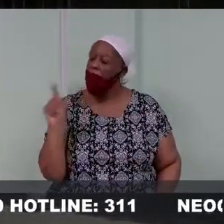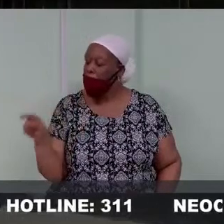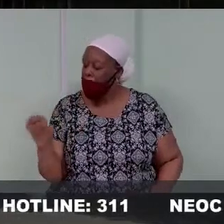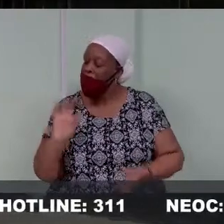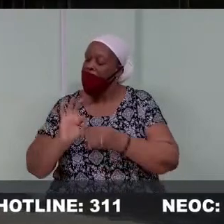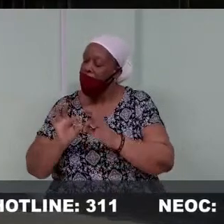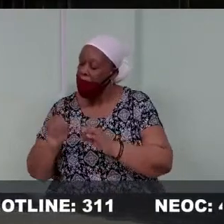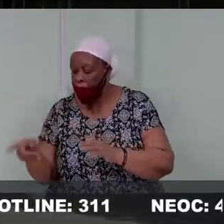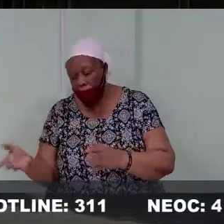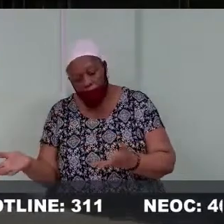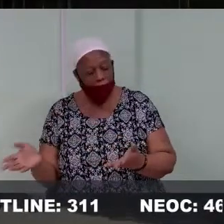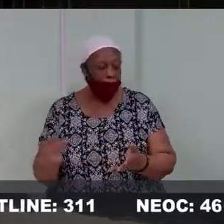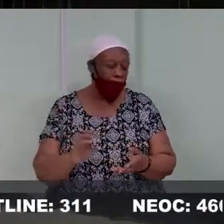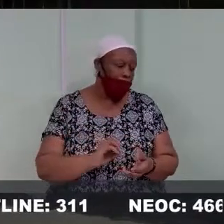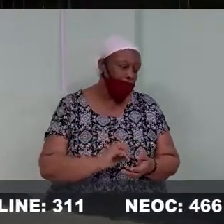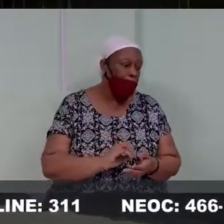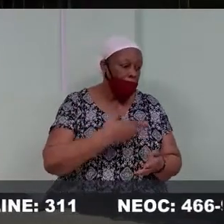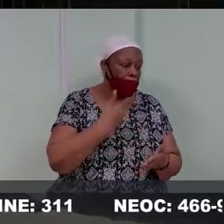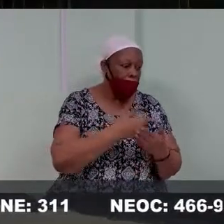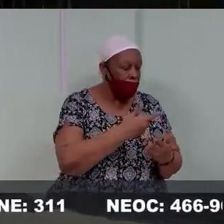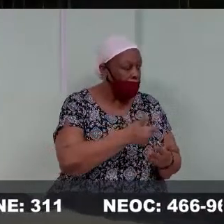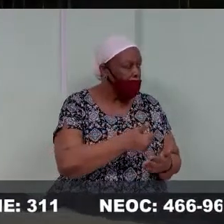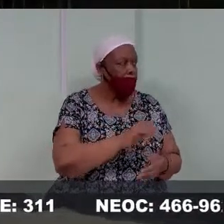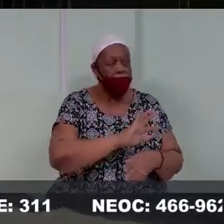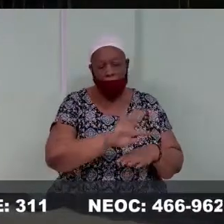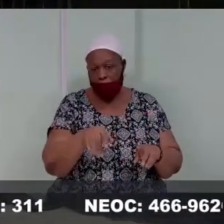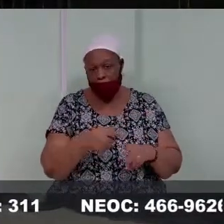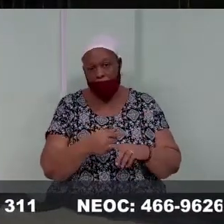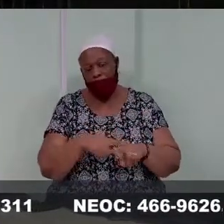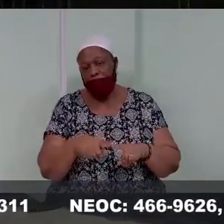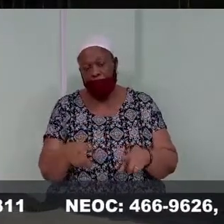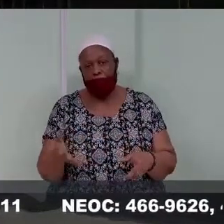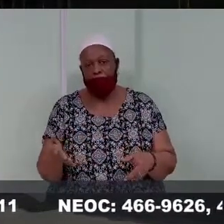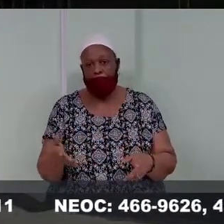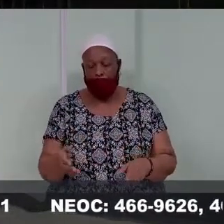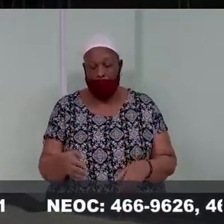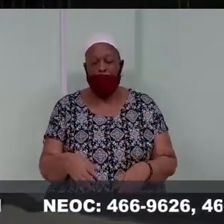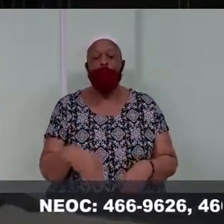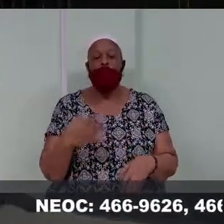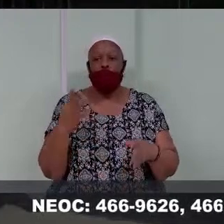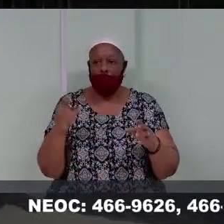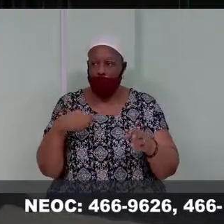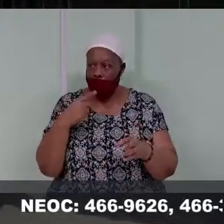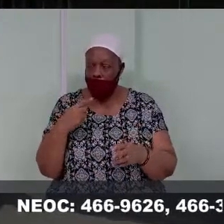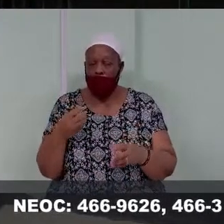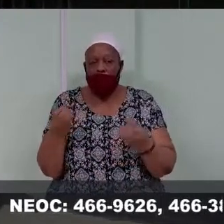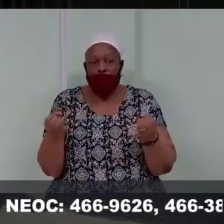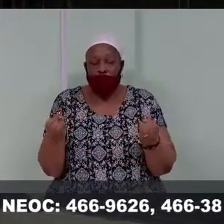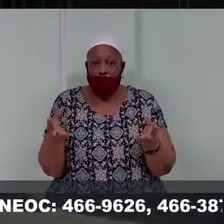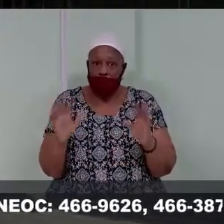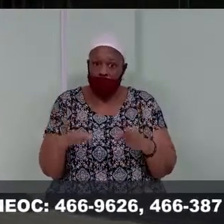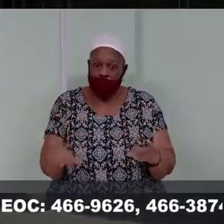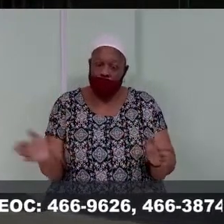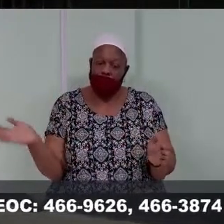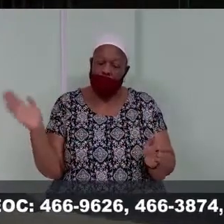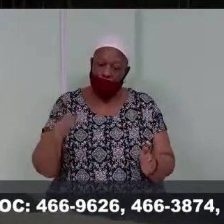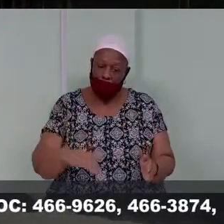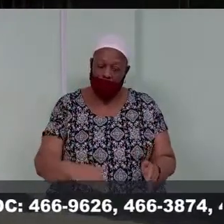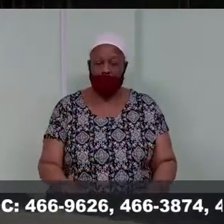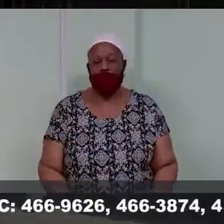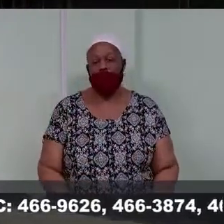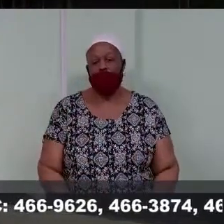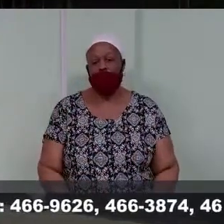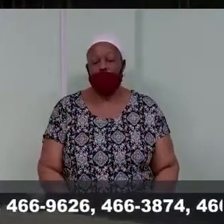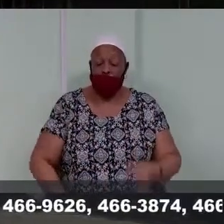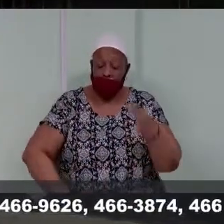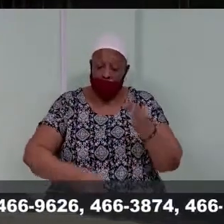premises for an early childhood service and its operating capacity. 4. If a new building is